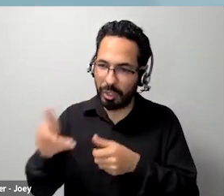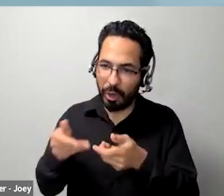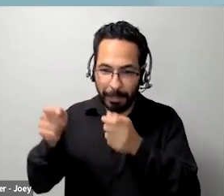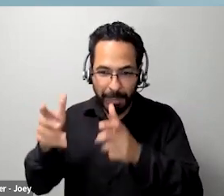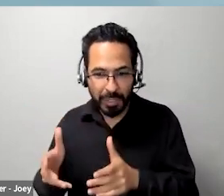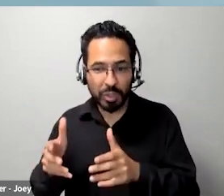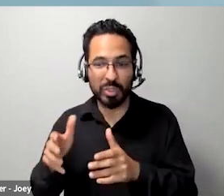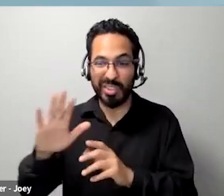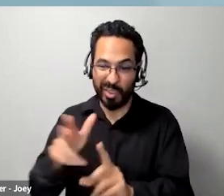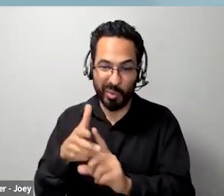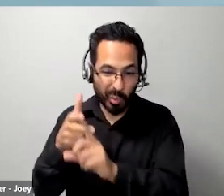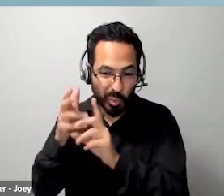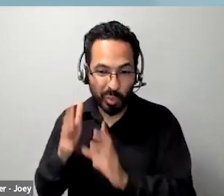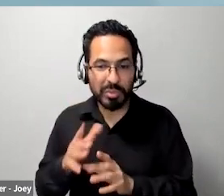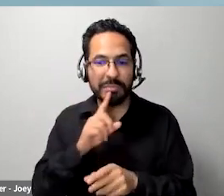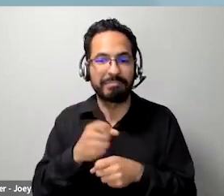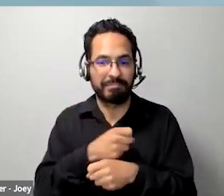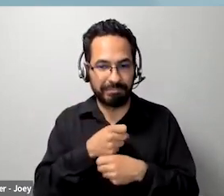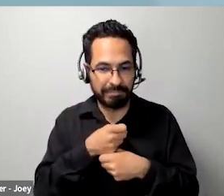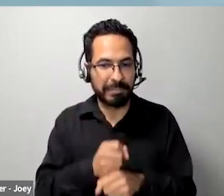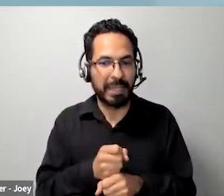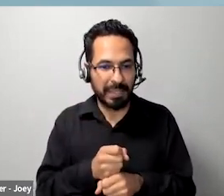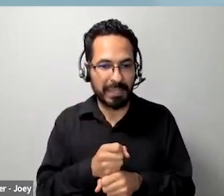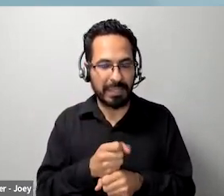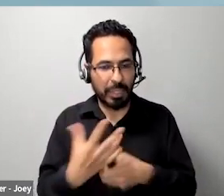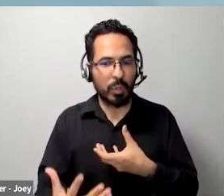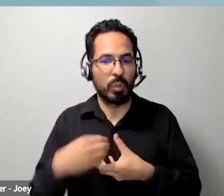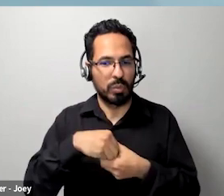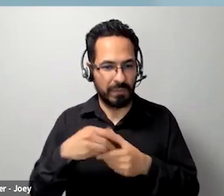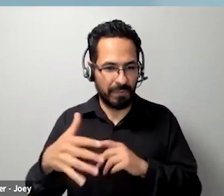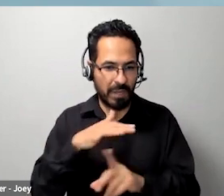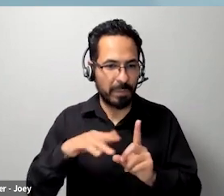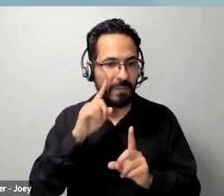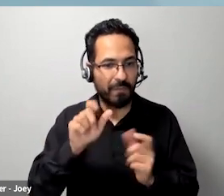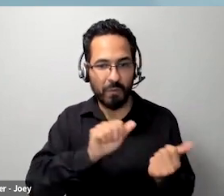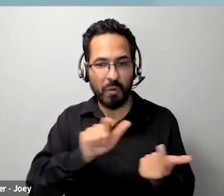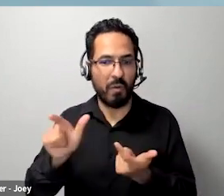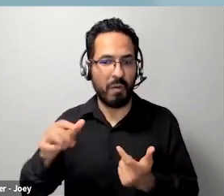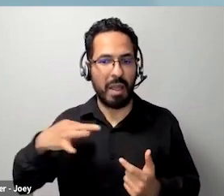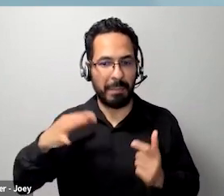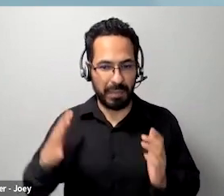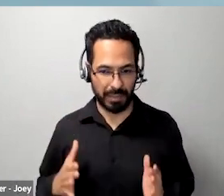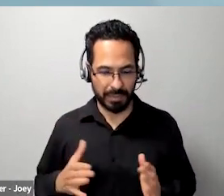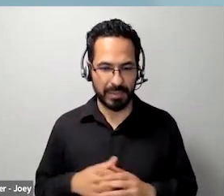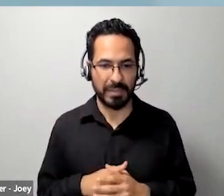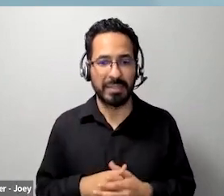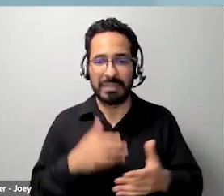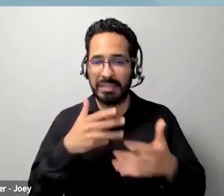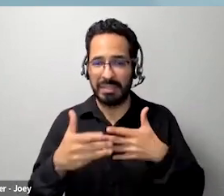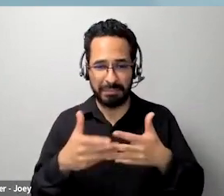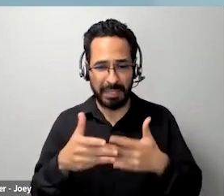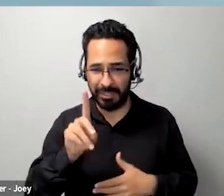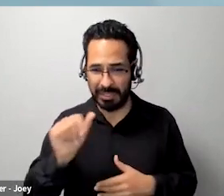recruiters are truly creating these inclusive environments for all applicants that come through, regardless of